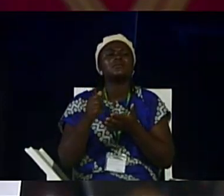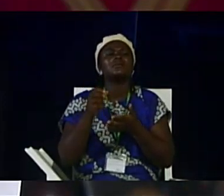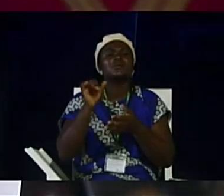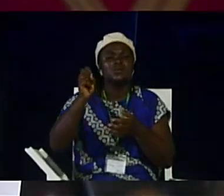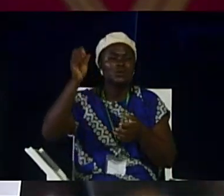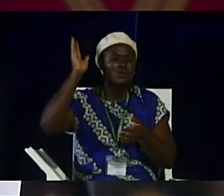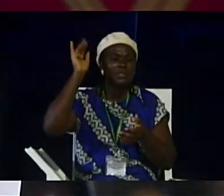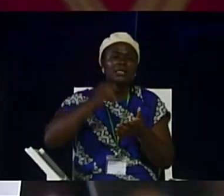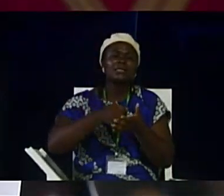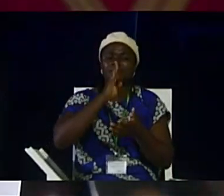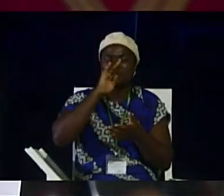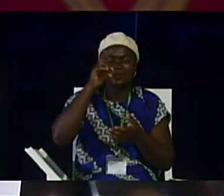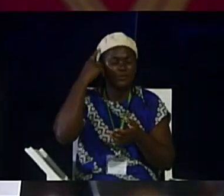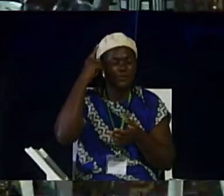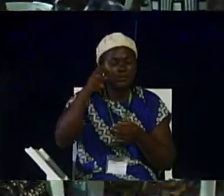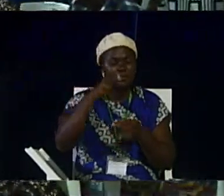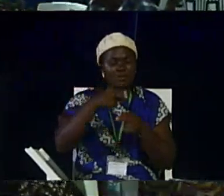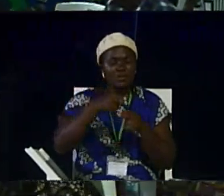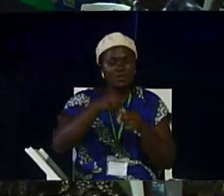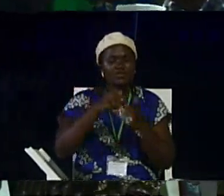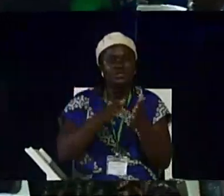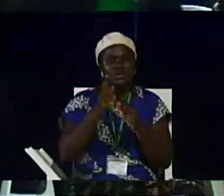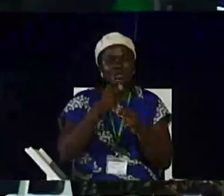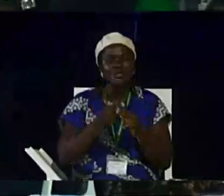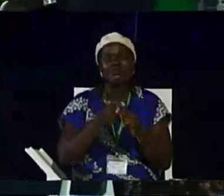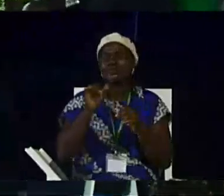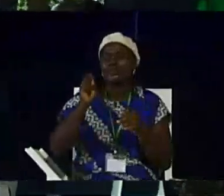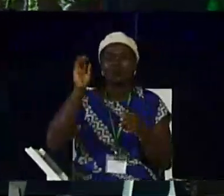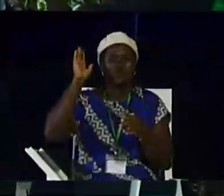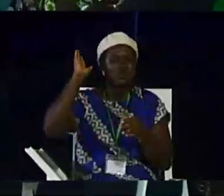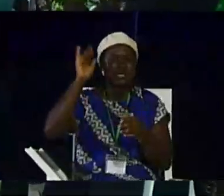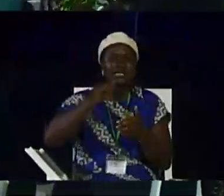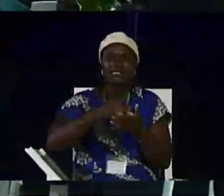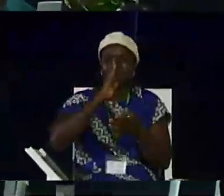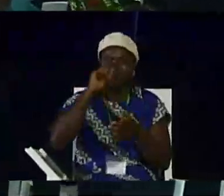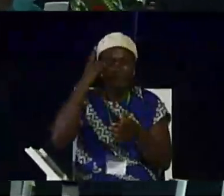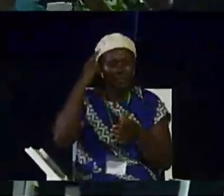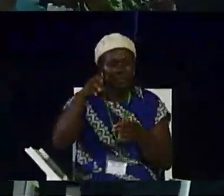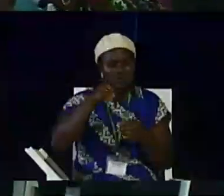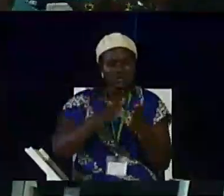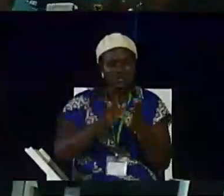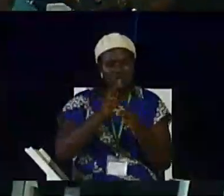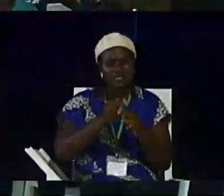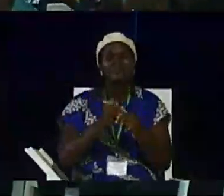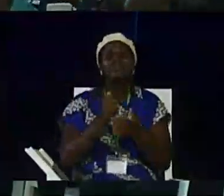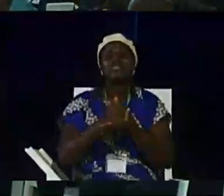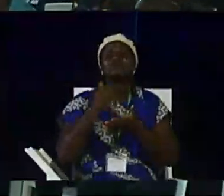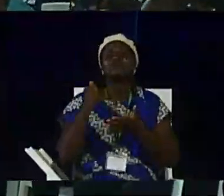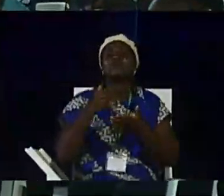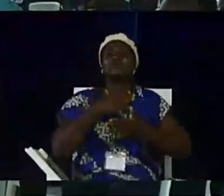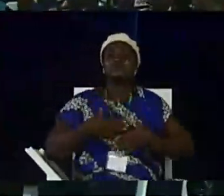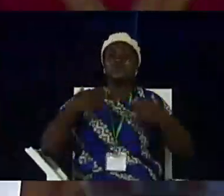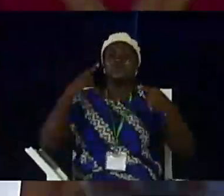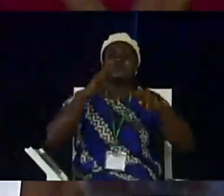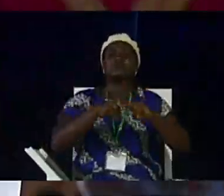it be for you in Jesus' name. I said, so shall it be for you in Jesus' name. Please be